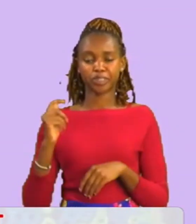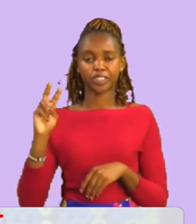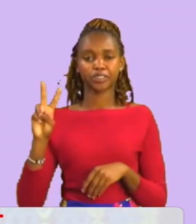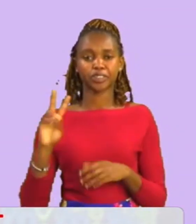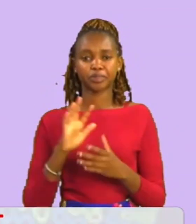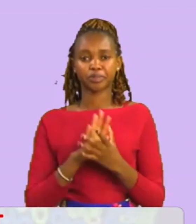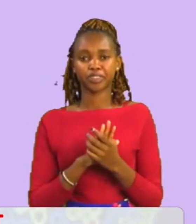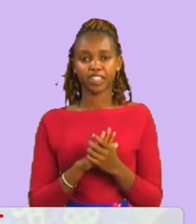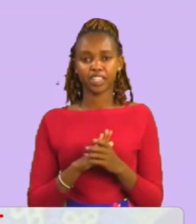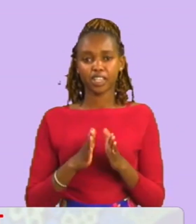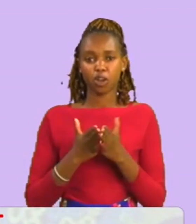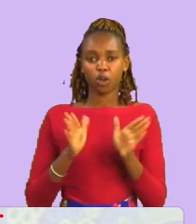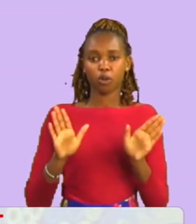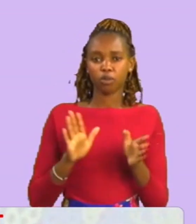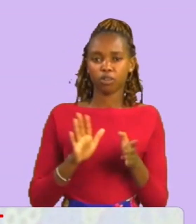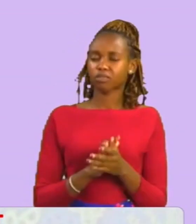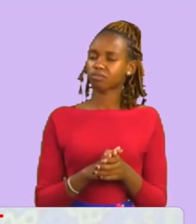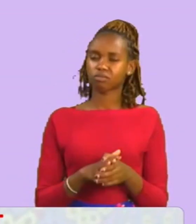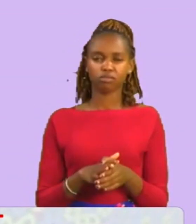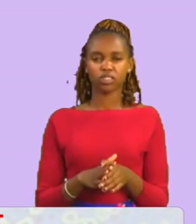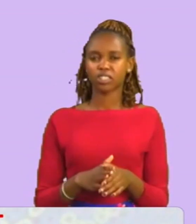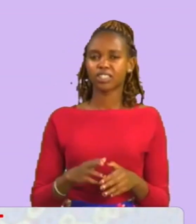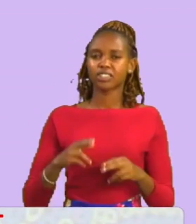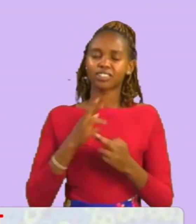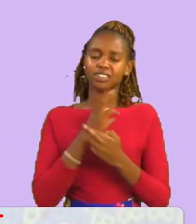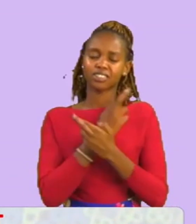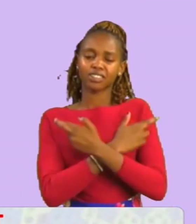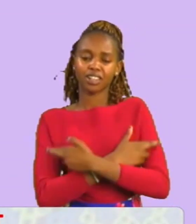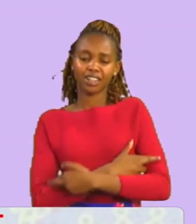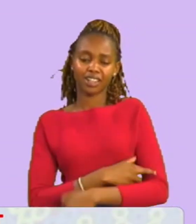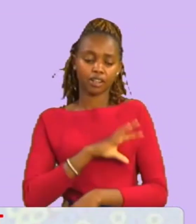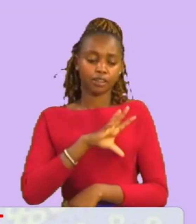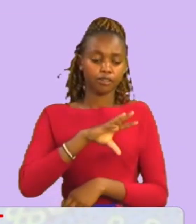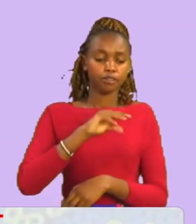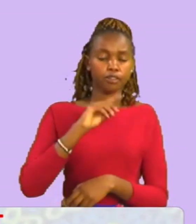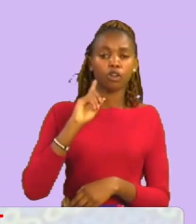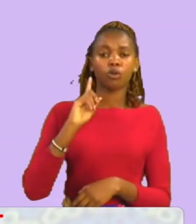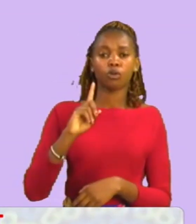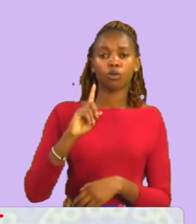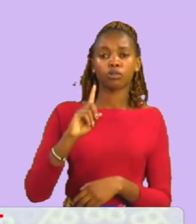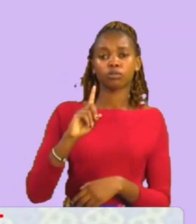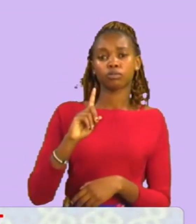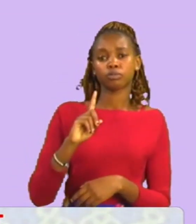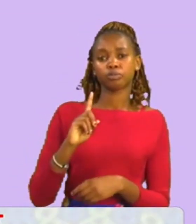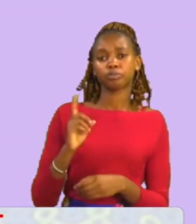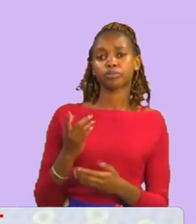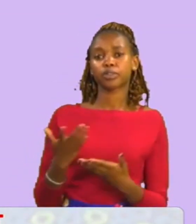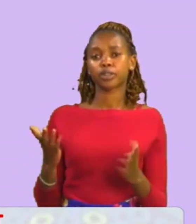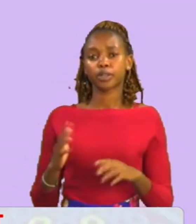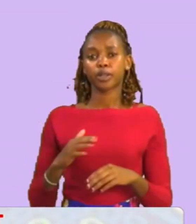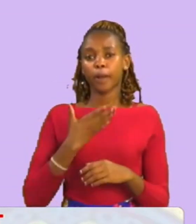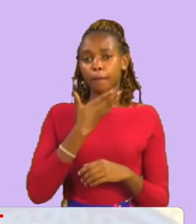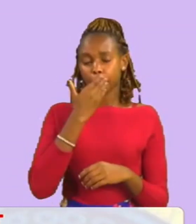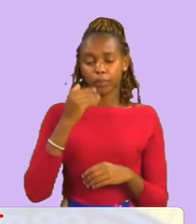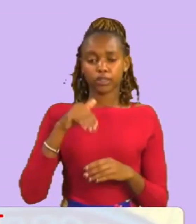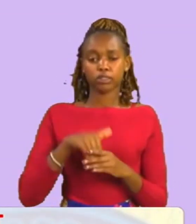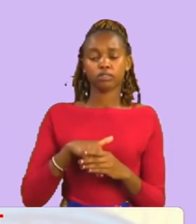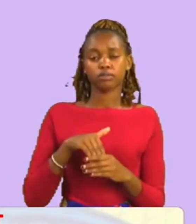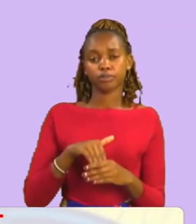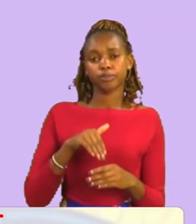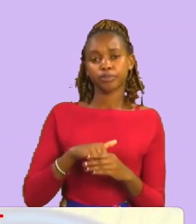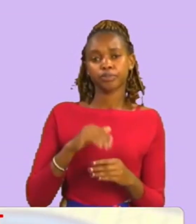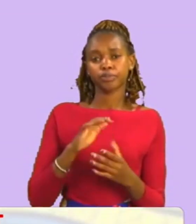acha sijui nifungue. Just relax and find one thing that you're so passionate about, build that skill to the level it deserves,